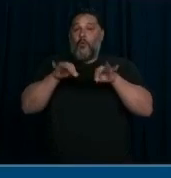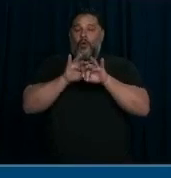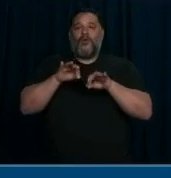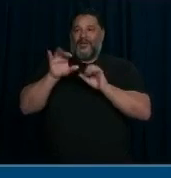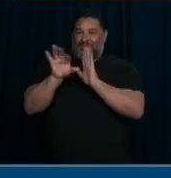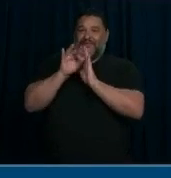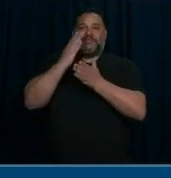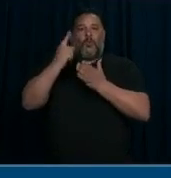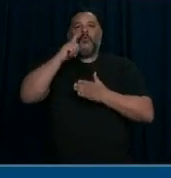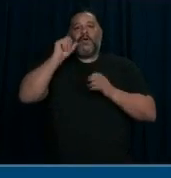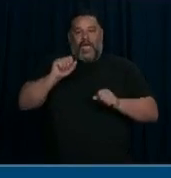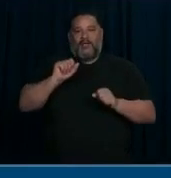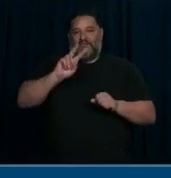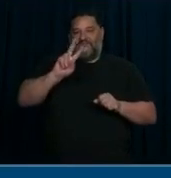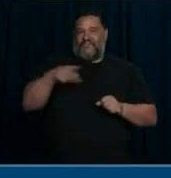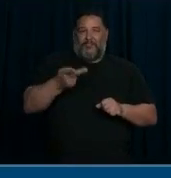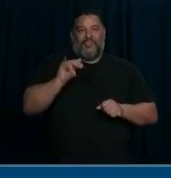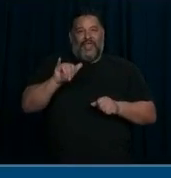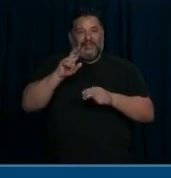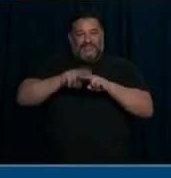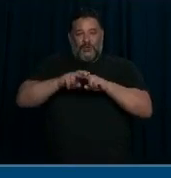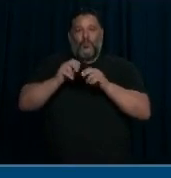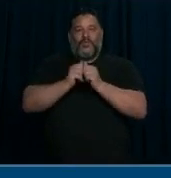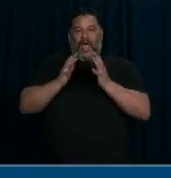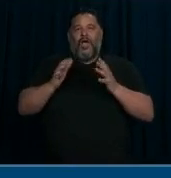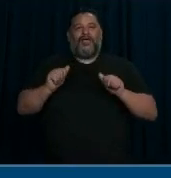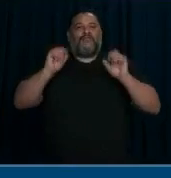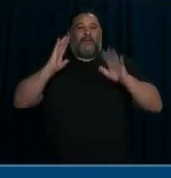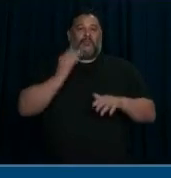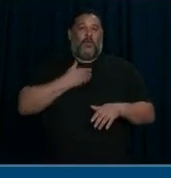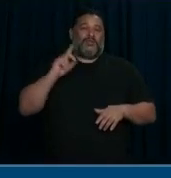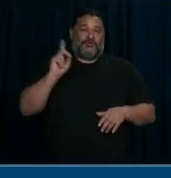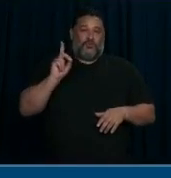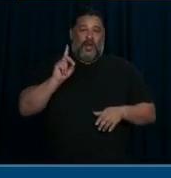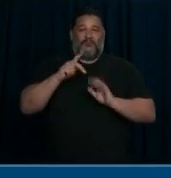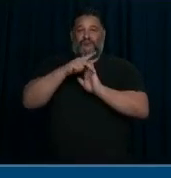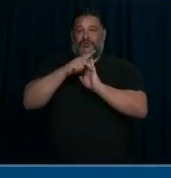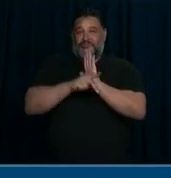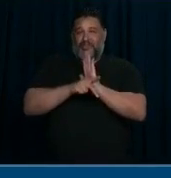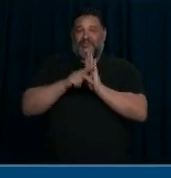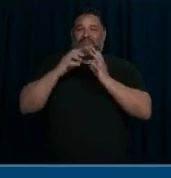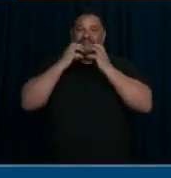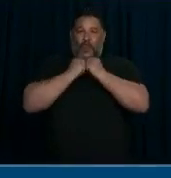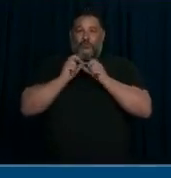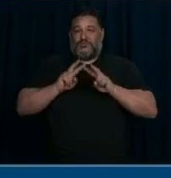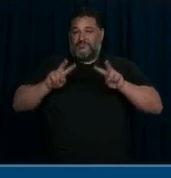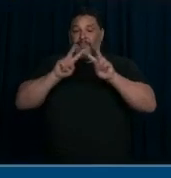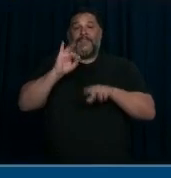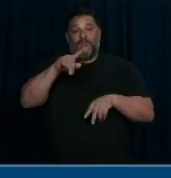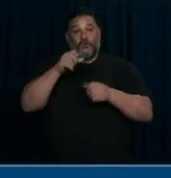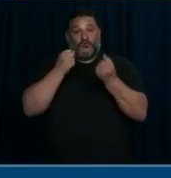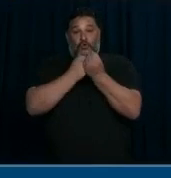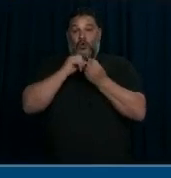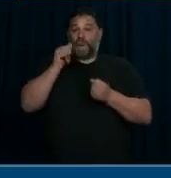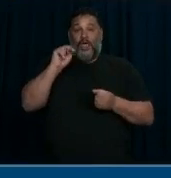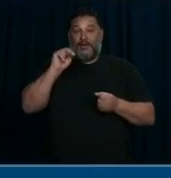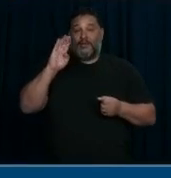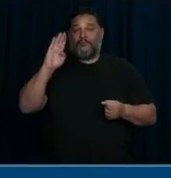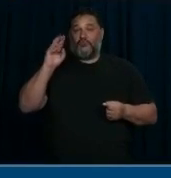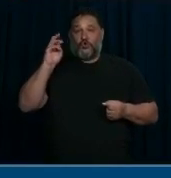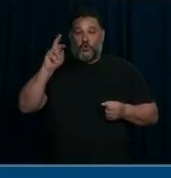who can flip this seat without sacrificing our democratic principles and our values. If you supported Jan Brewer,